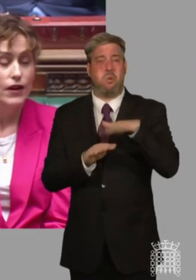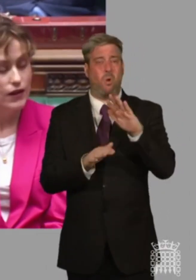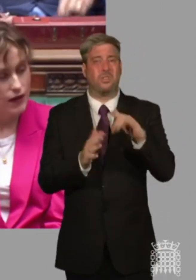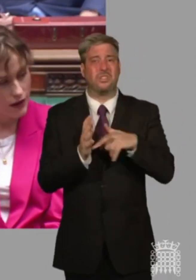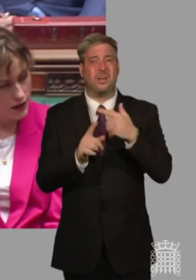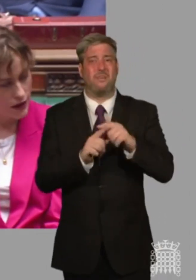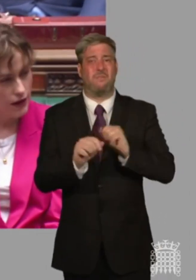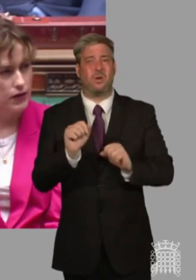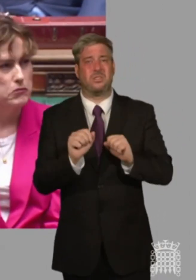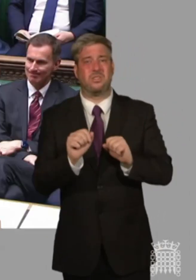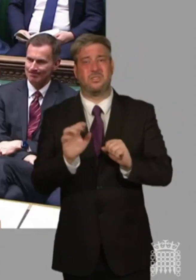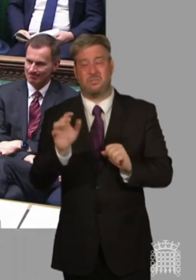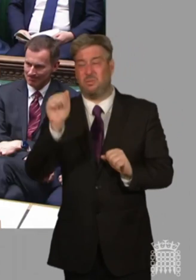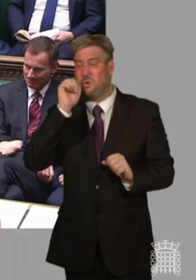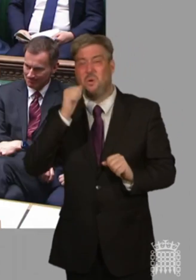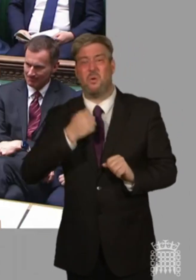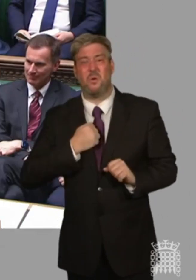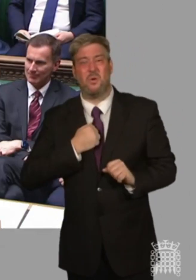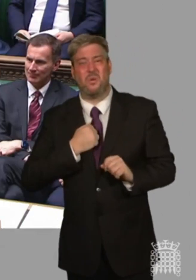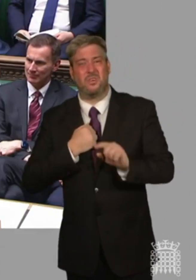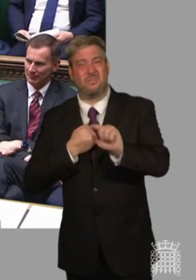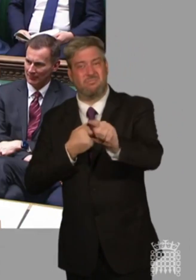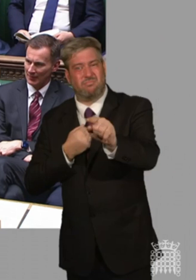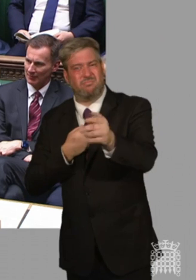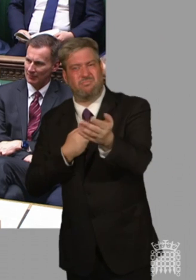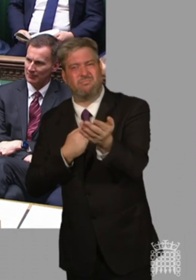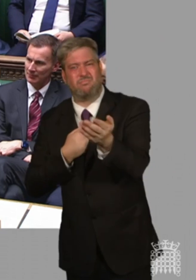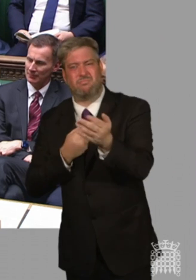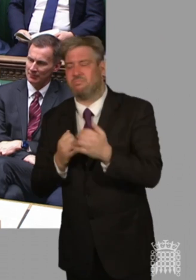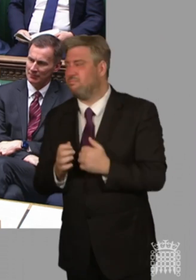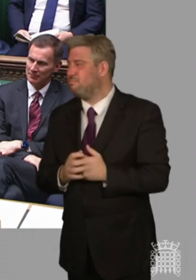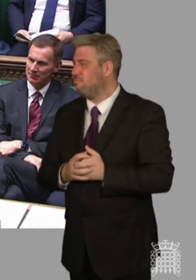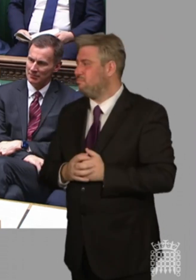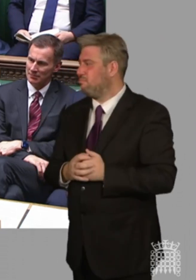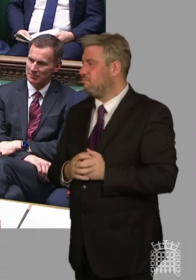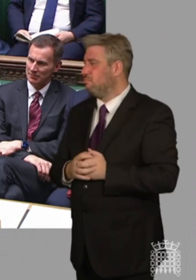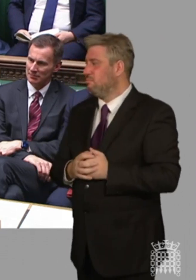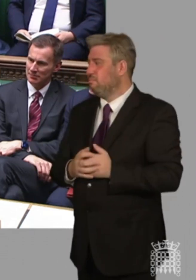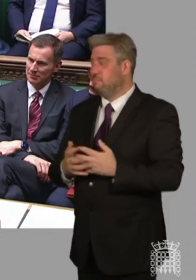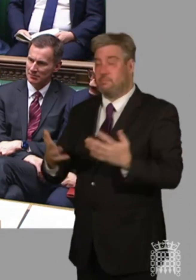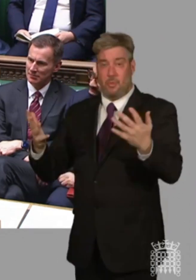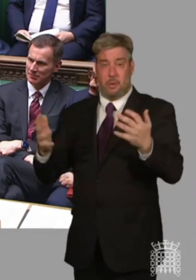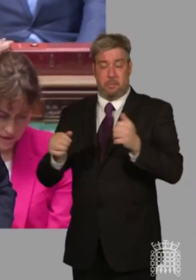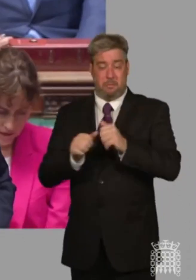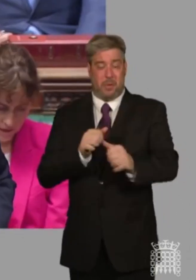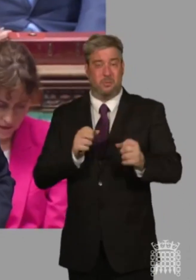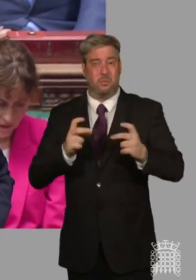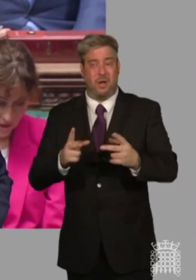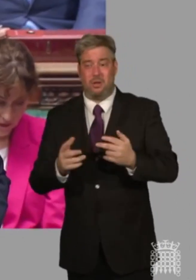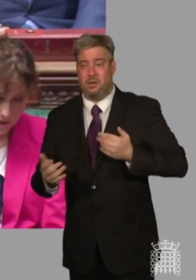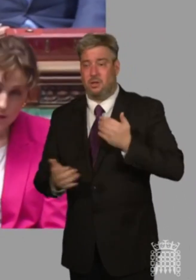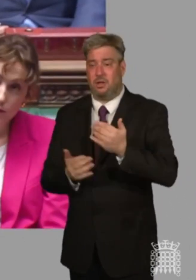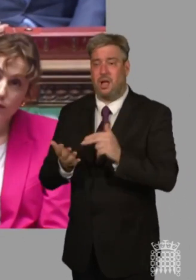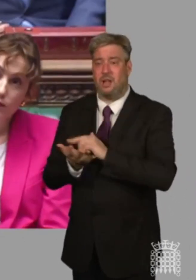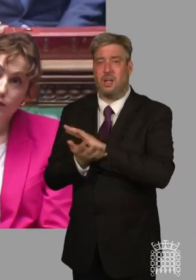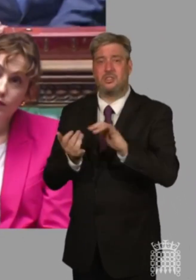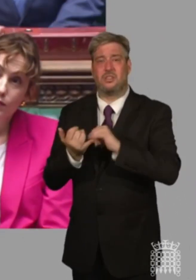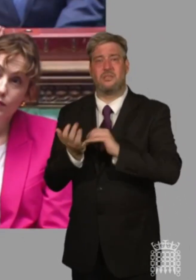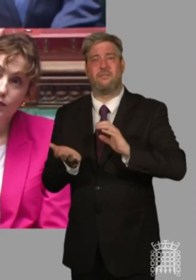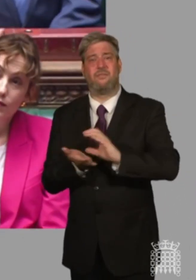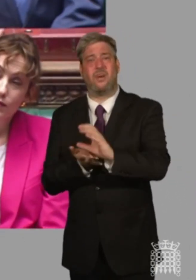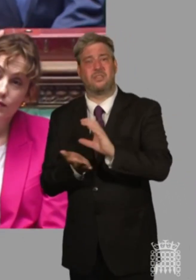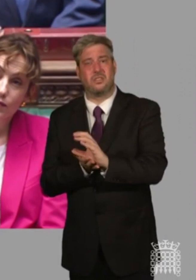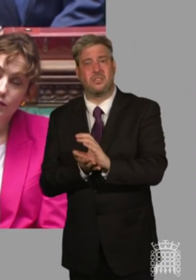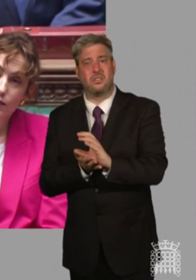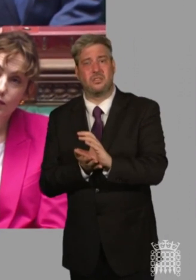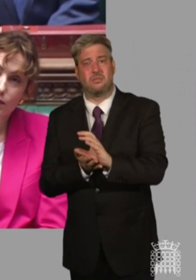of unfunded spending commitments. And just this morning, independent Treasury officials have published